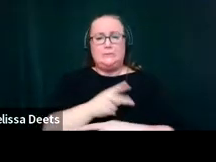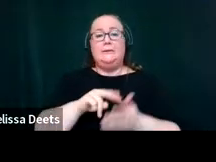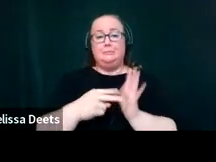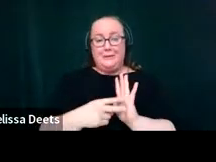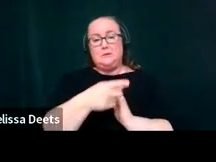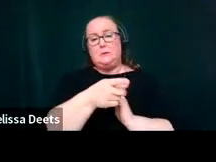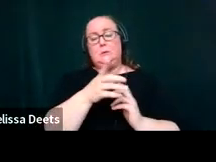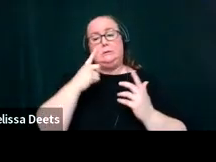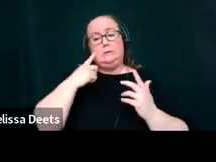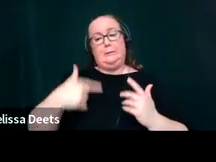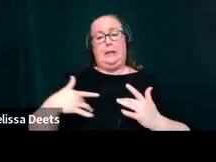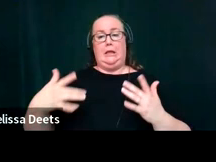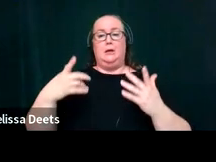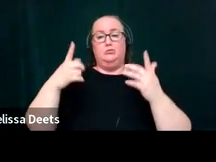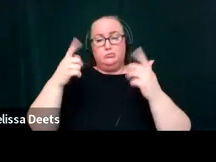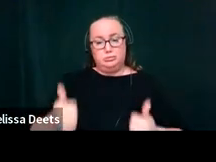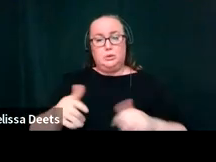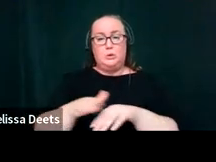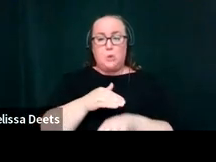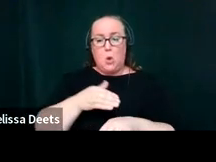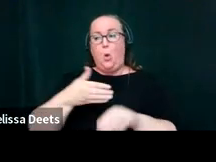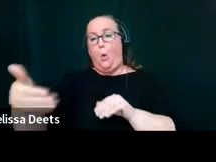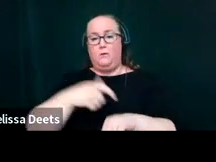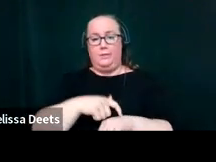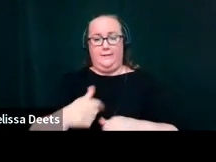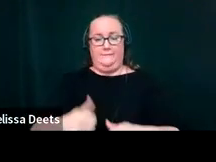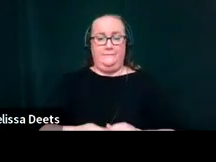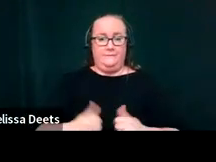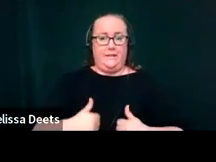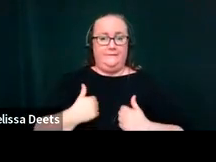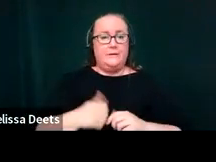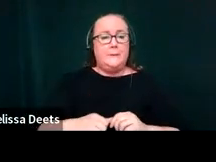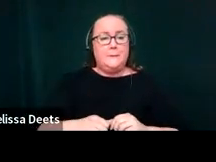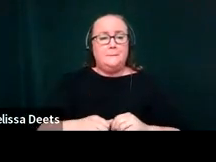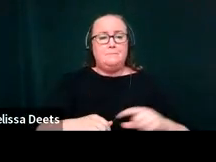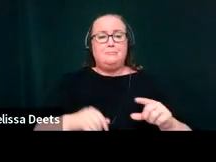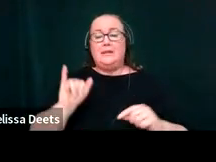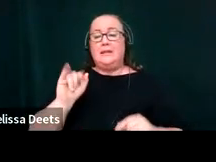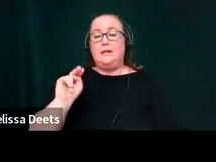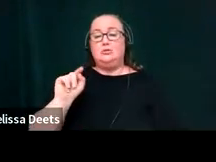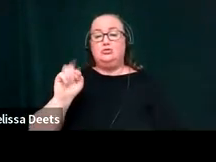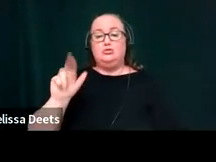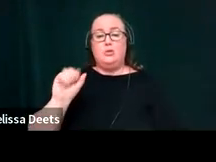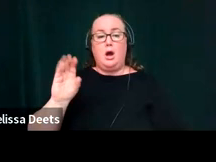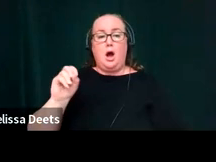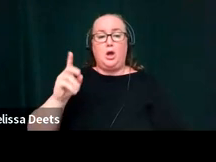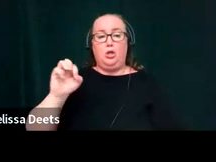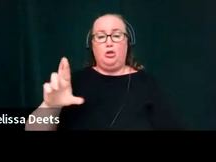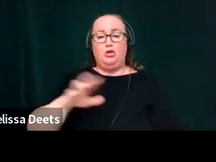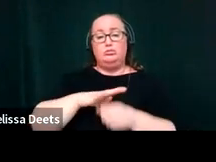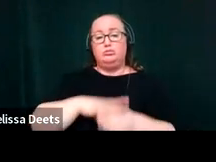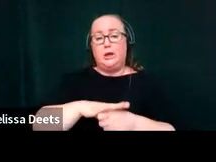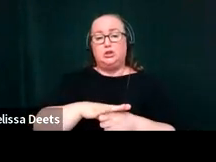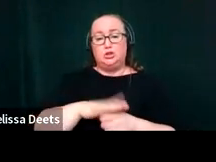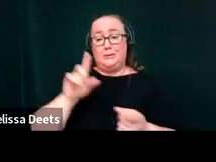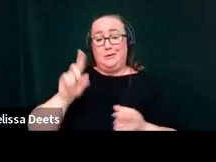function loss over the participant's lifetime. An intraocular pressure reduction is the only known modifiable